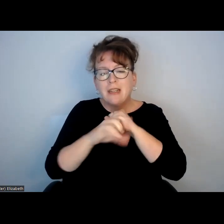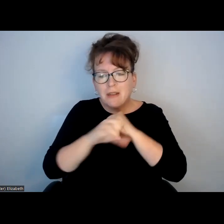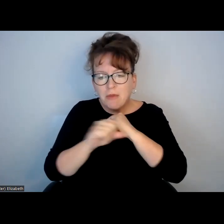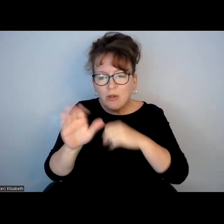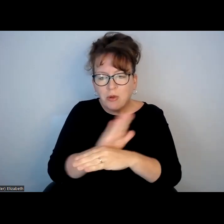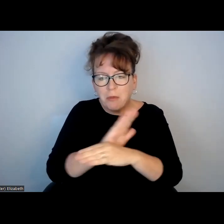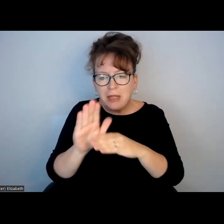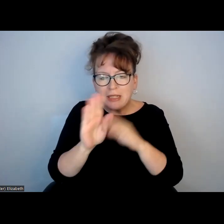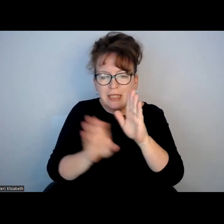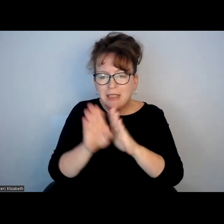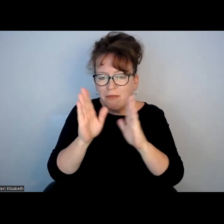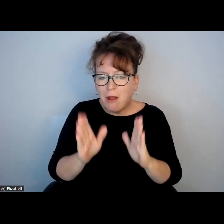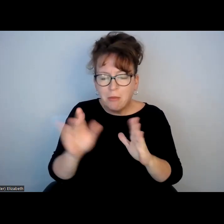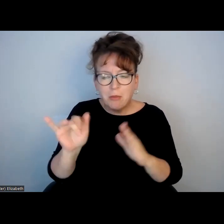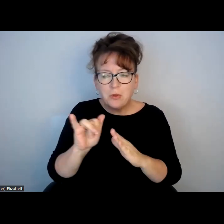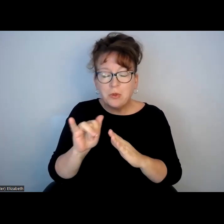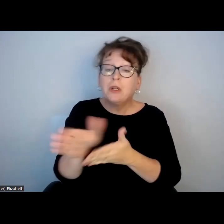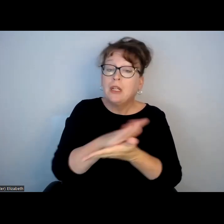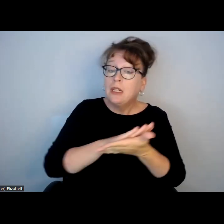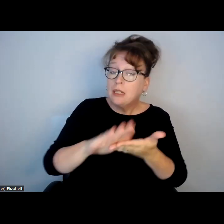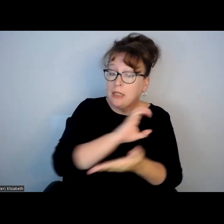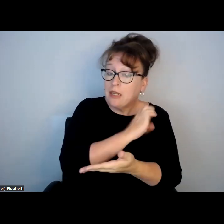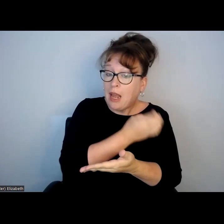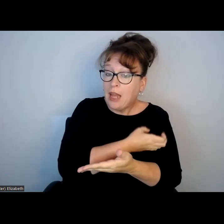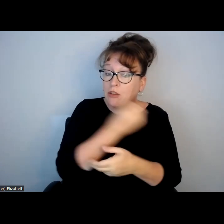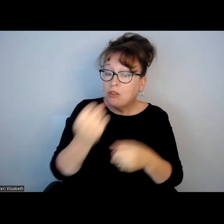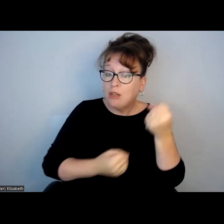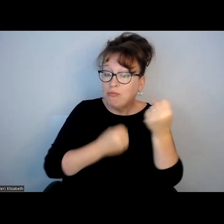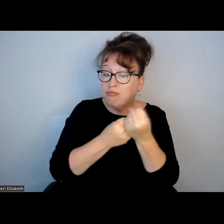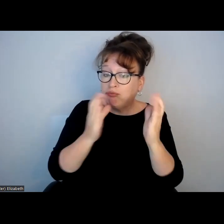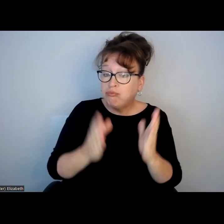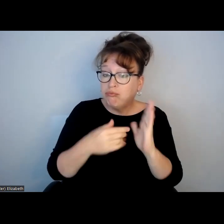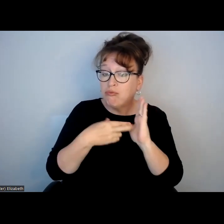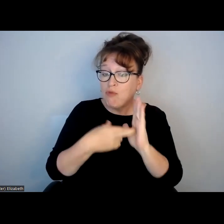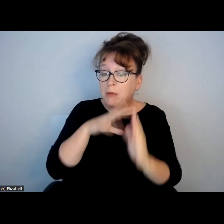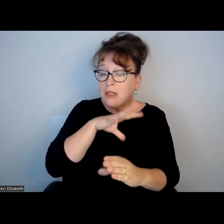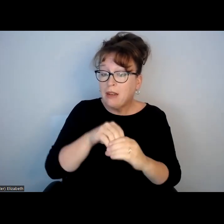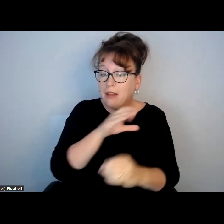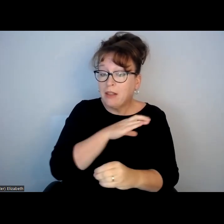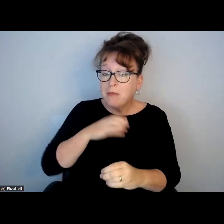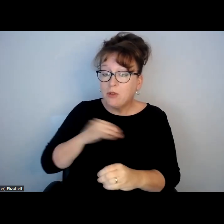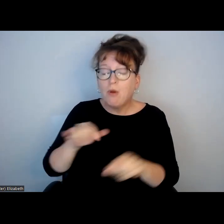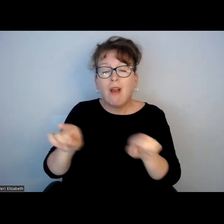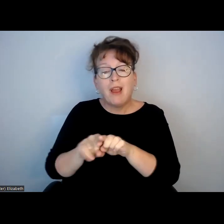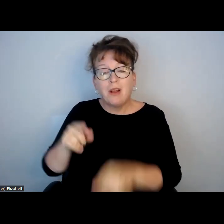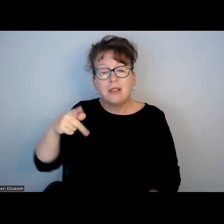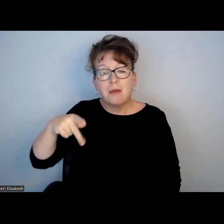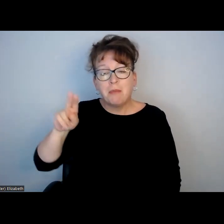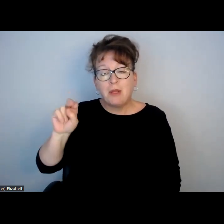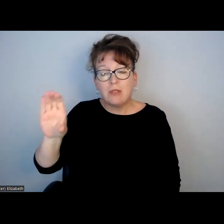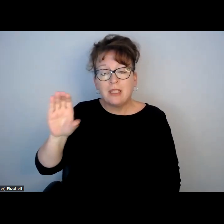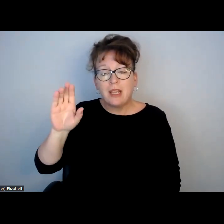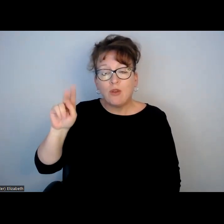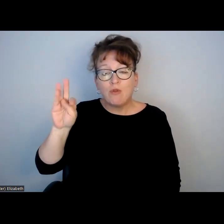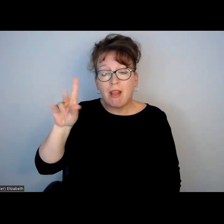have clean energy developers that are represented, and we have utilities. And I may have forgotten something, but